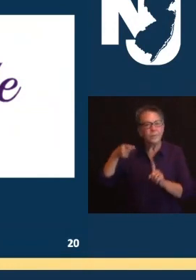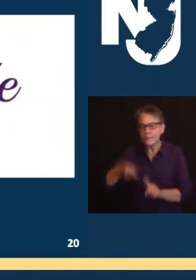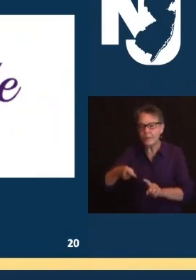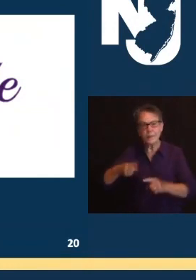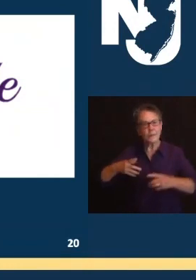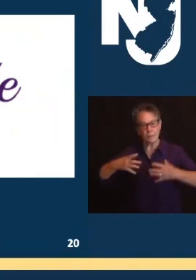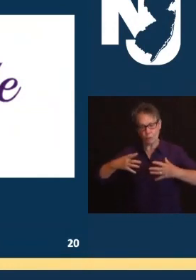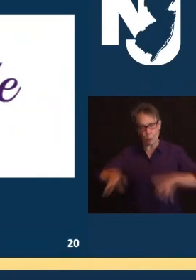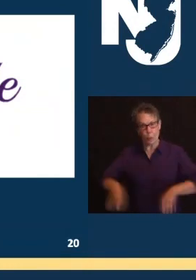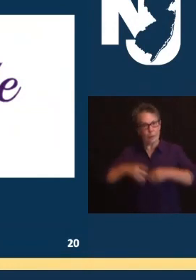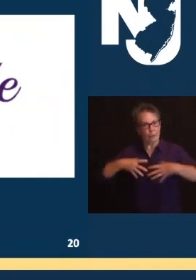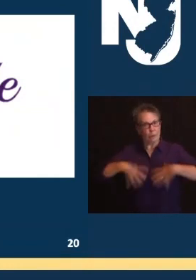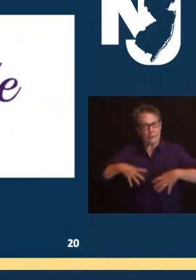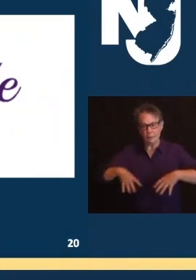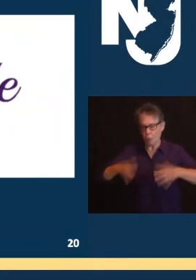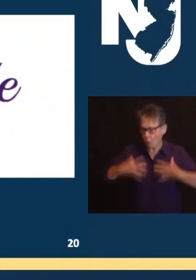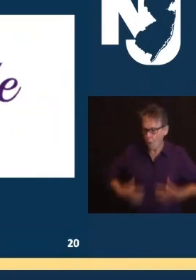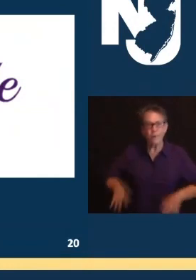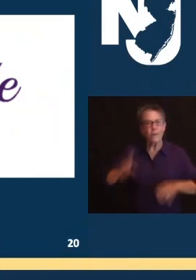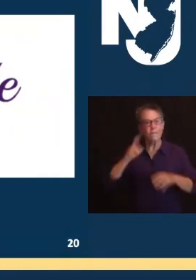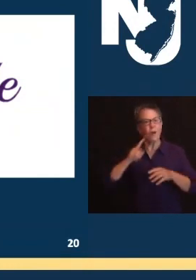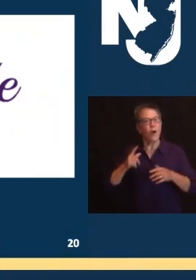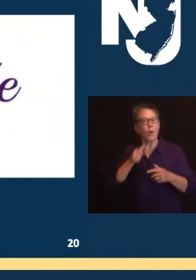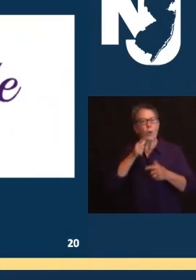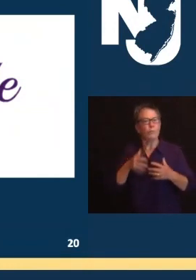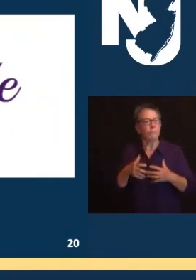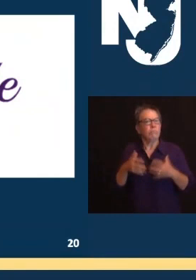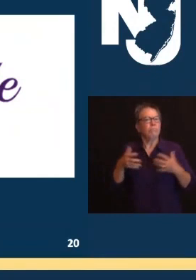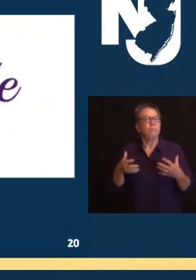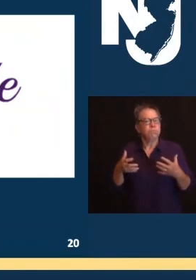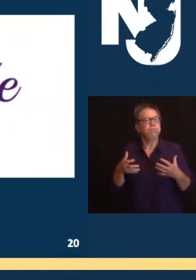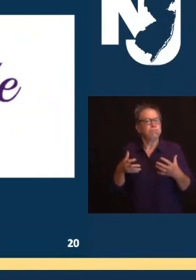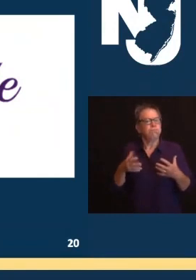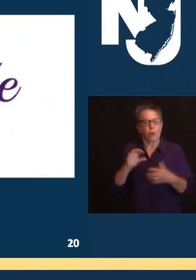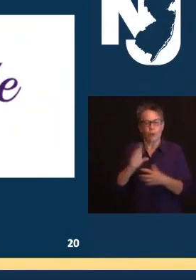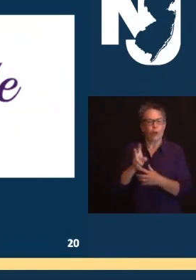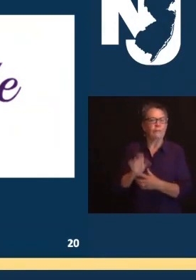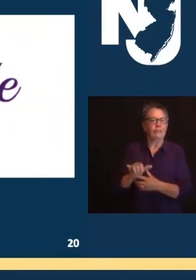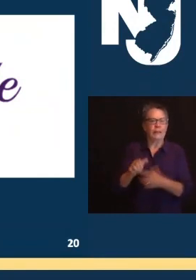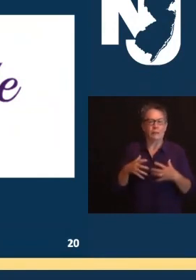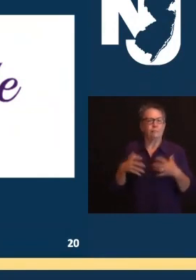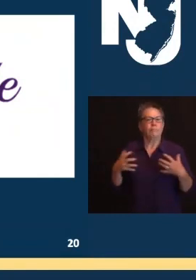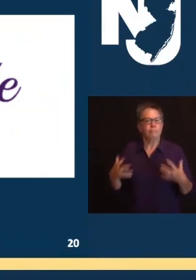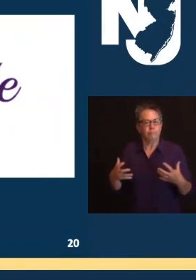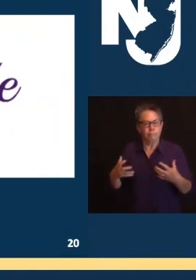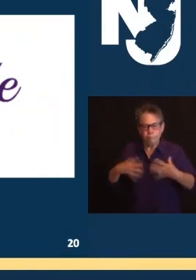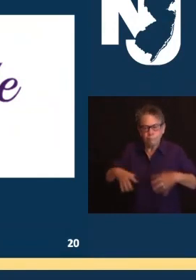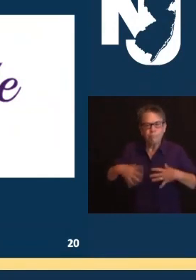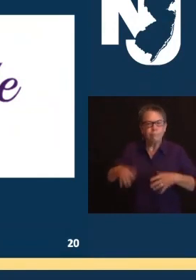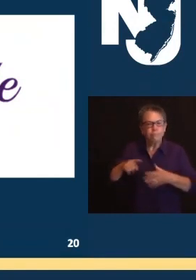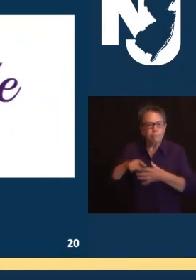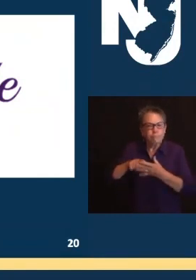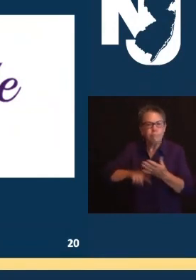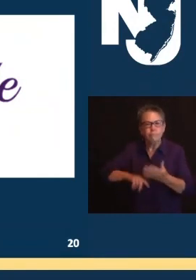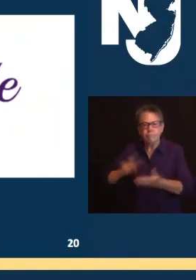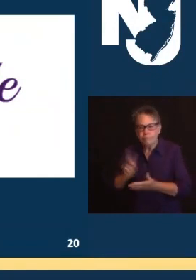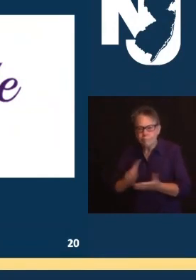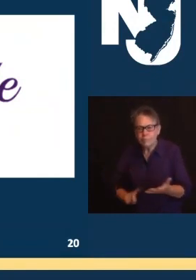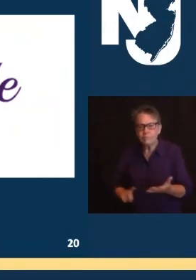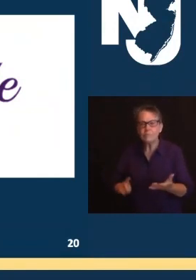the years since. However, COVID-19 put everything on the line. Through the EDA small business